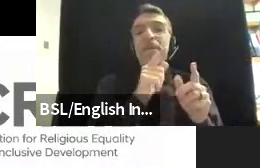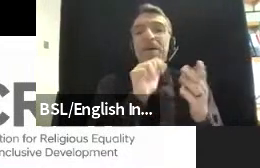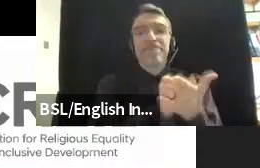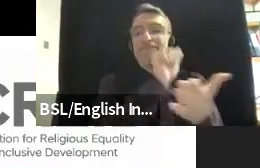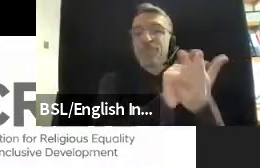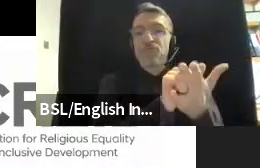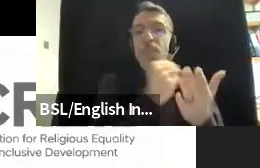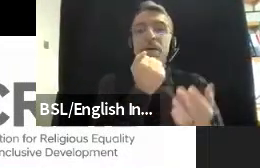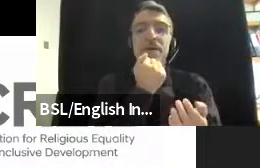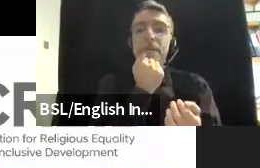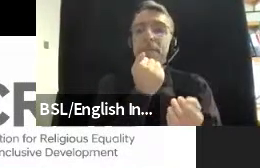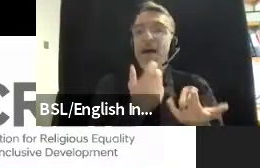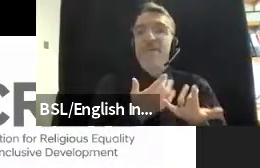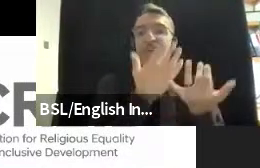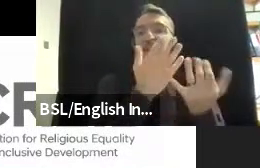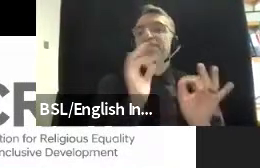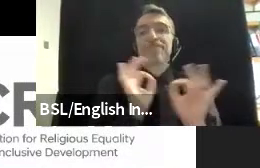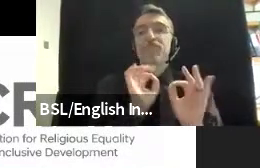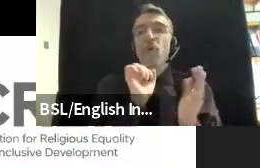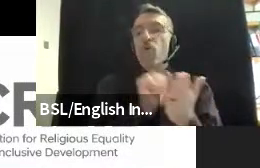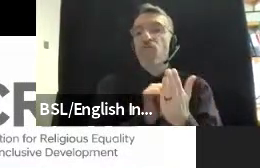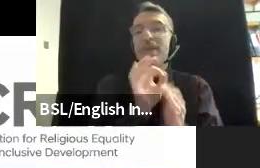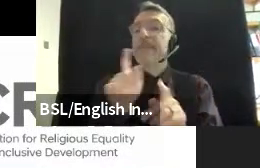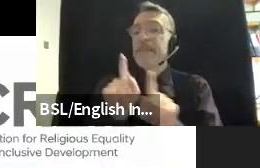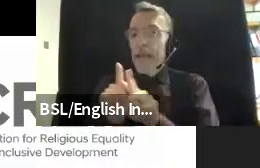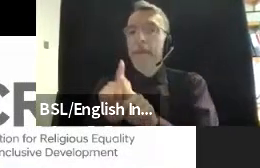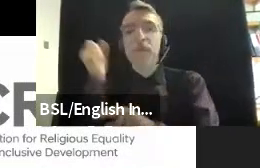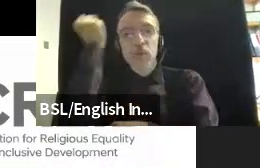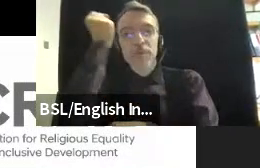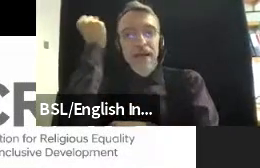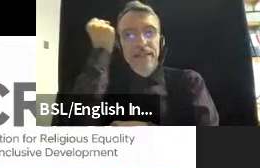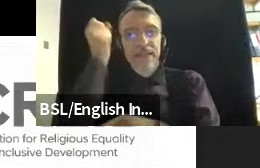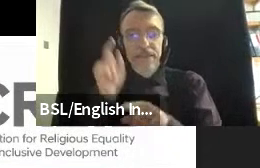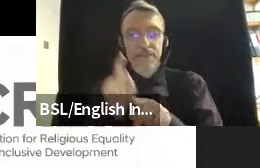well. Interestingly, despite the fact